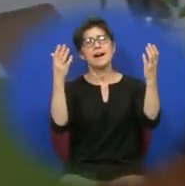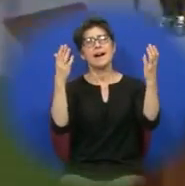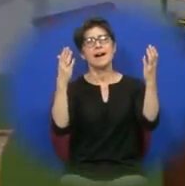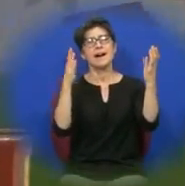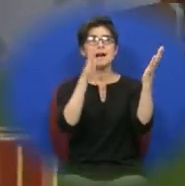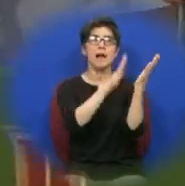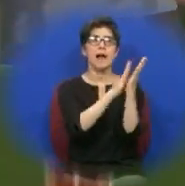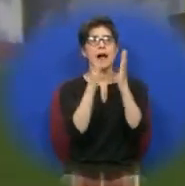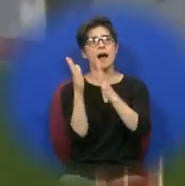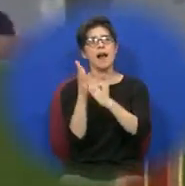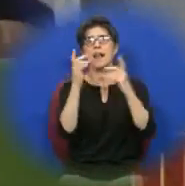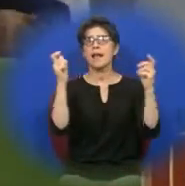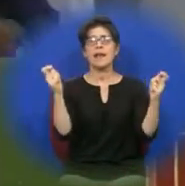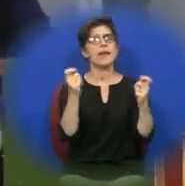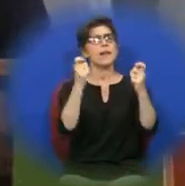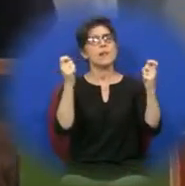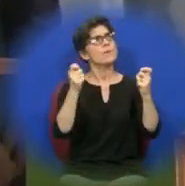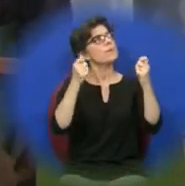hallelujah,